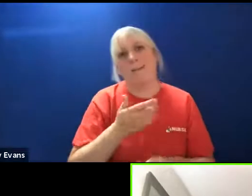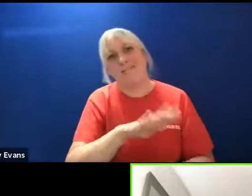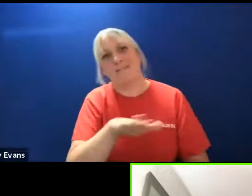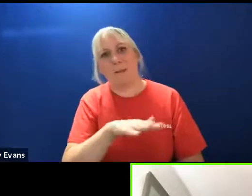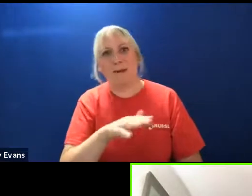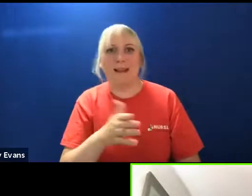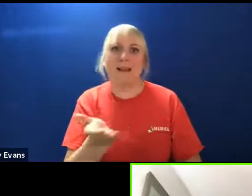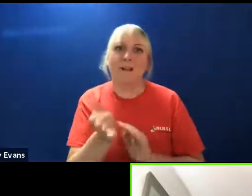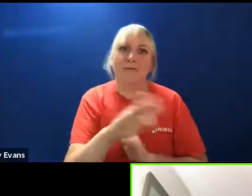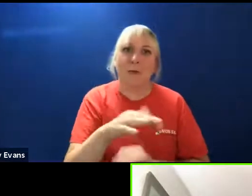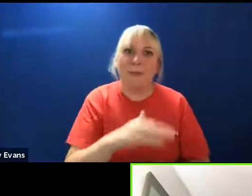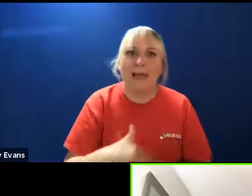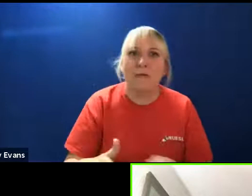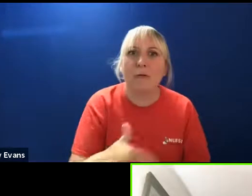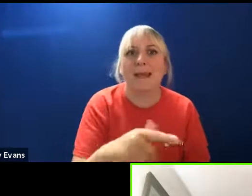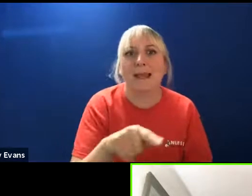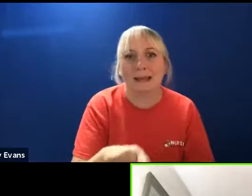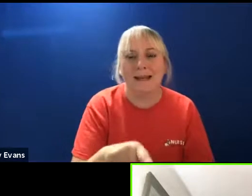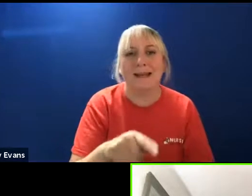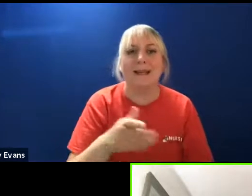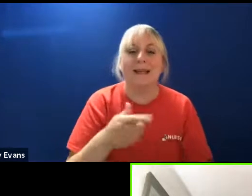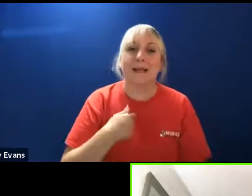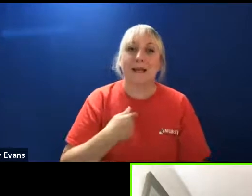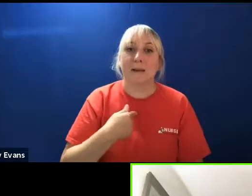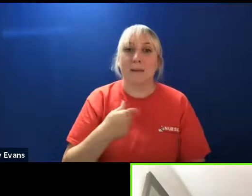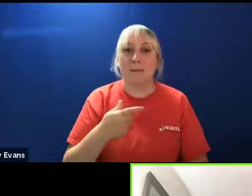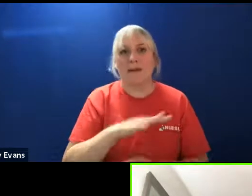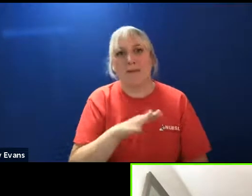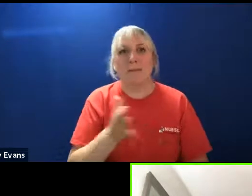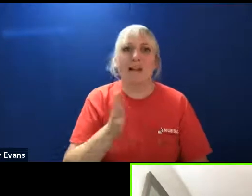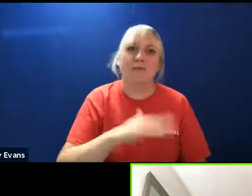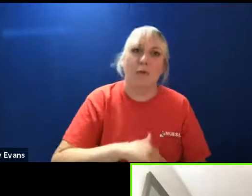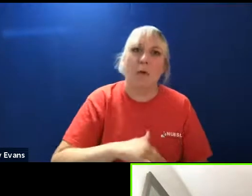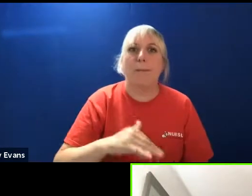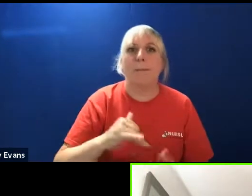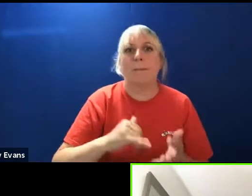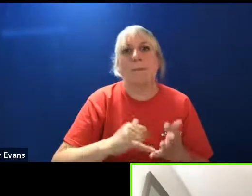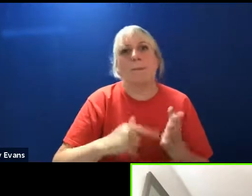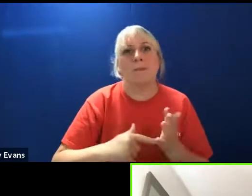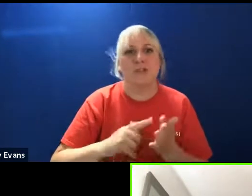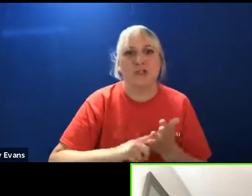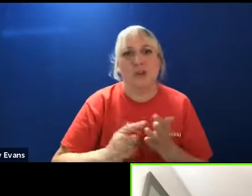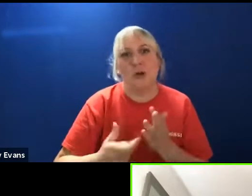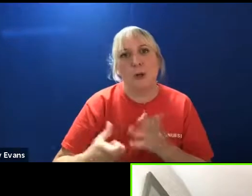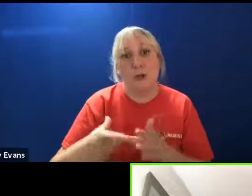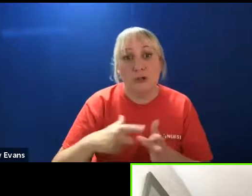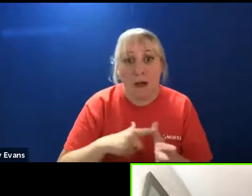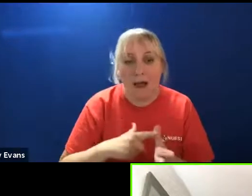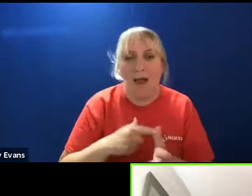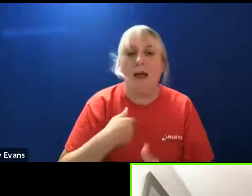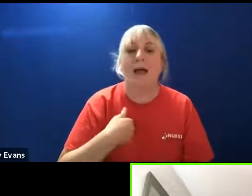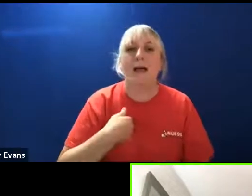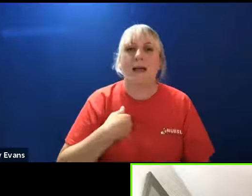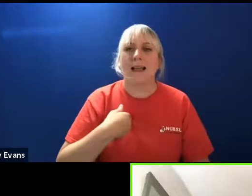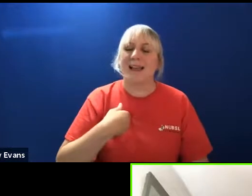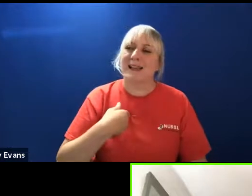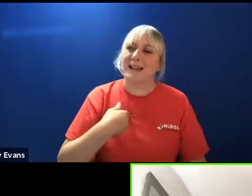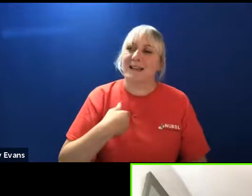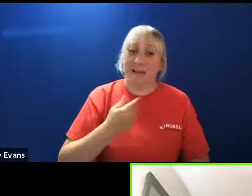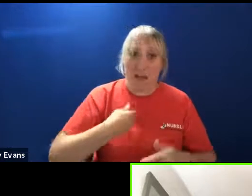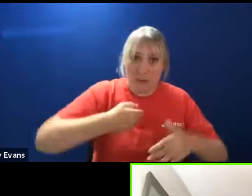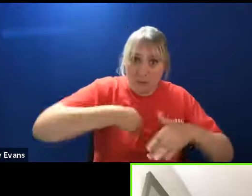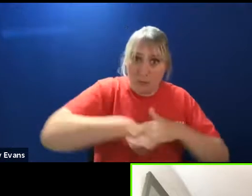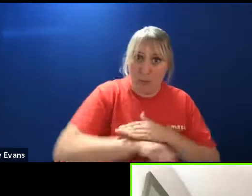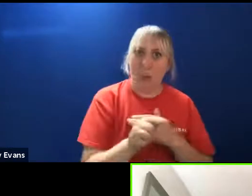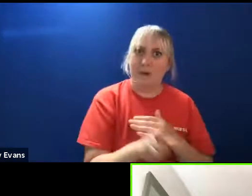come from Guyana and St. Lucia. And so in many ways, though I was born in Britain, the Caribbean is home to